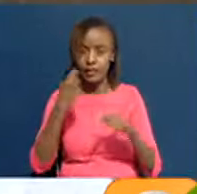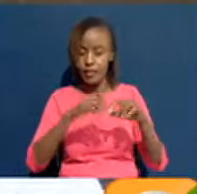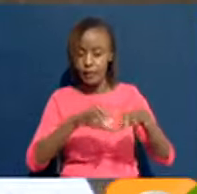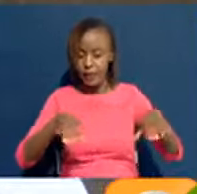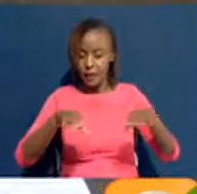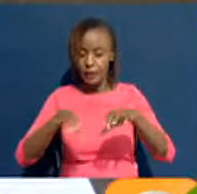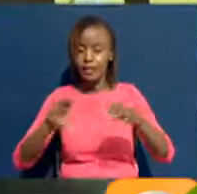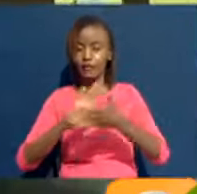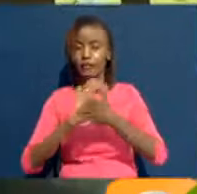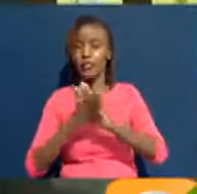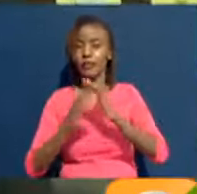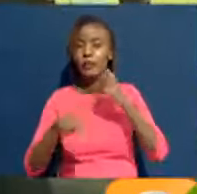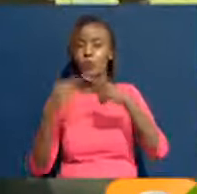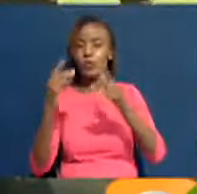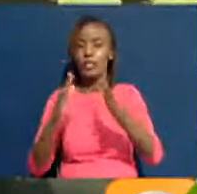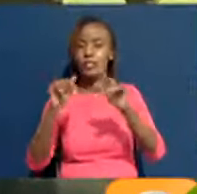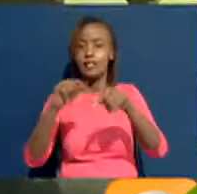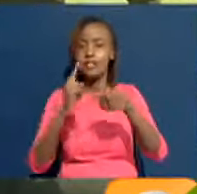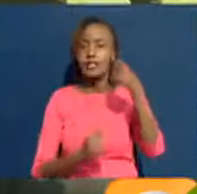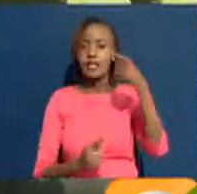and be the champions this year.